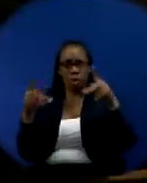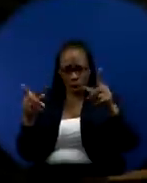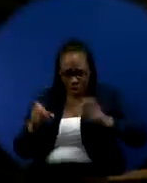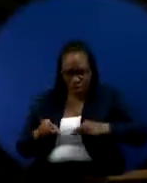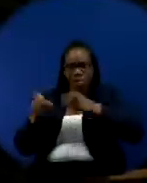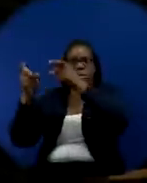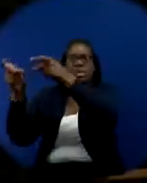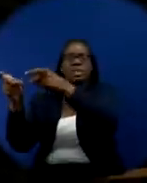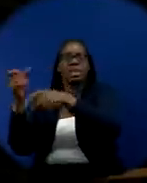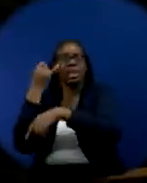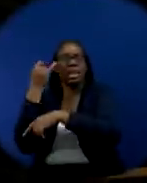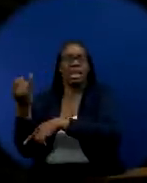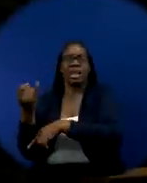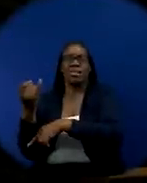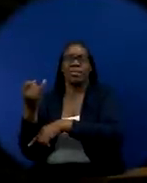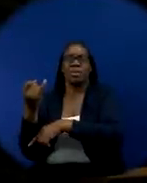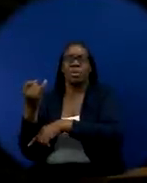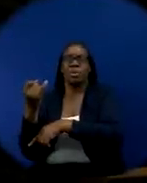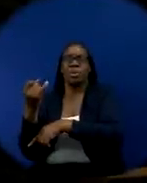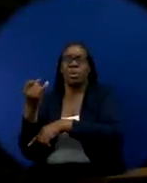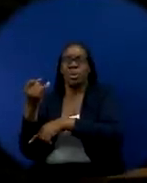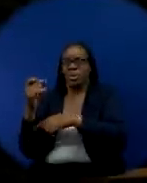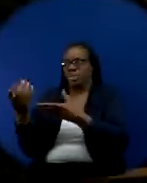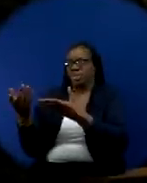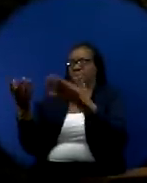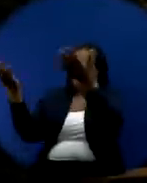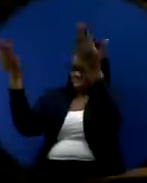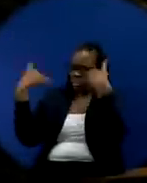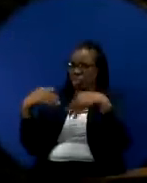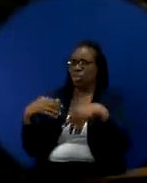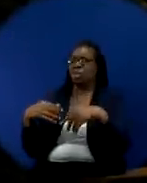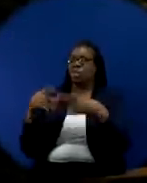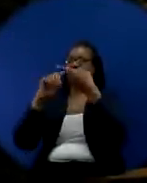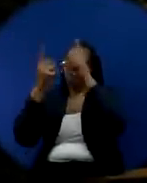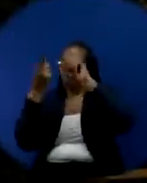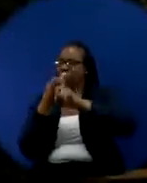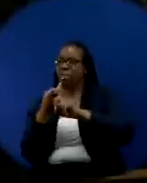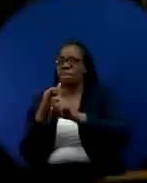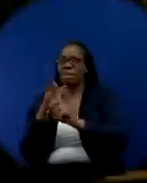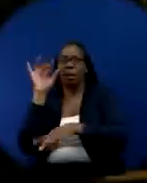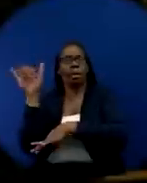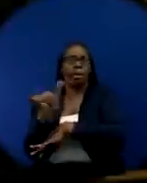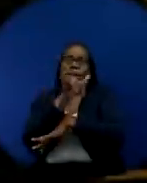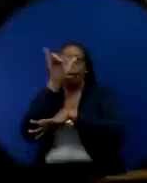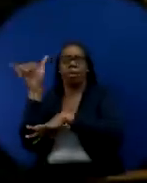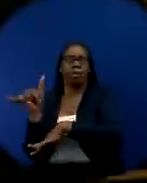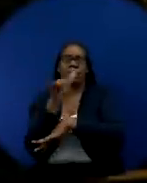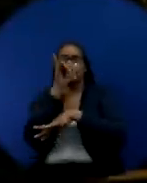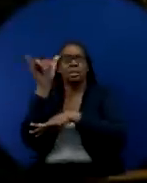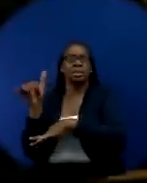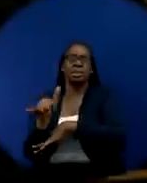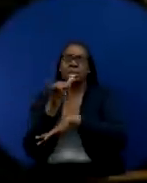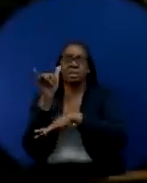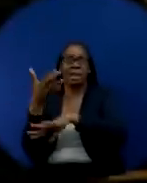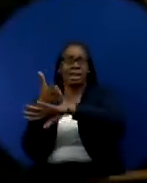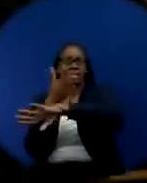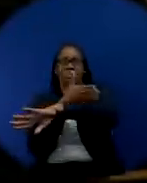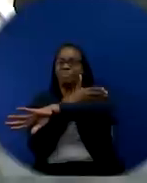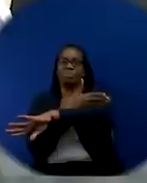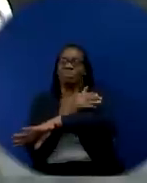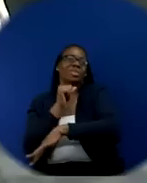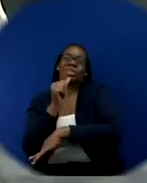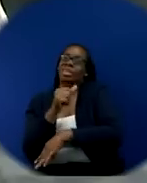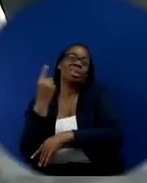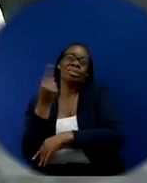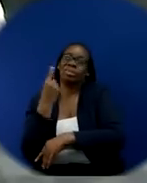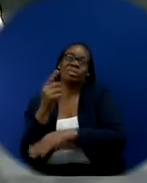understand, if you just invite your friends to the banquet who have the same accoutrements in life as you have, then you're not really doing